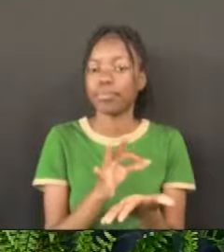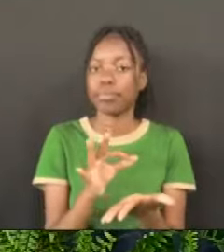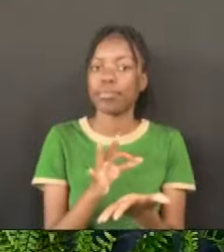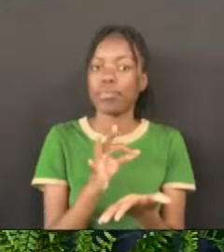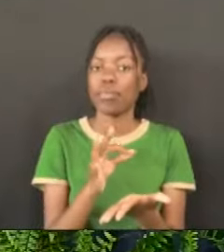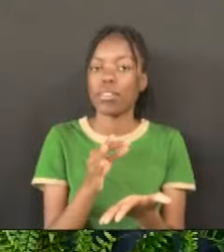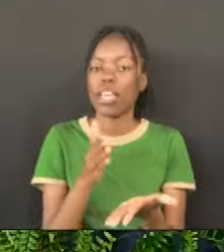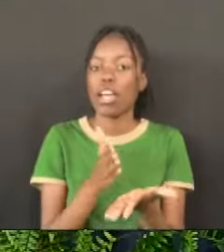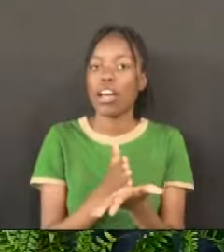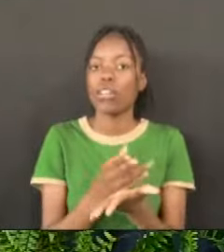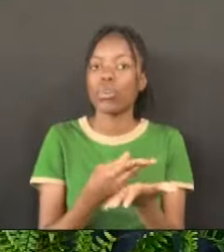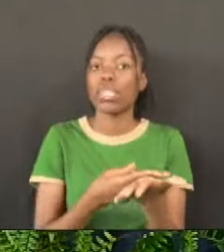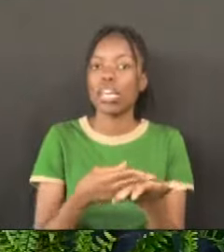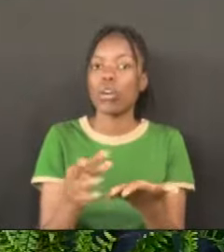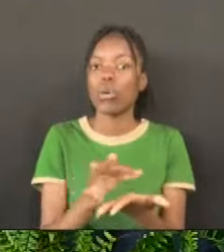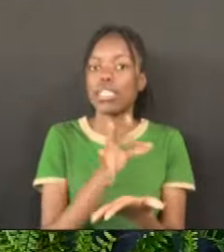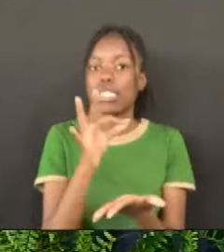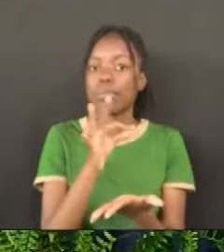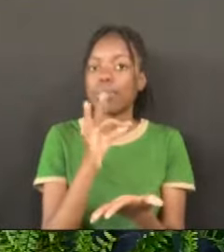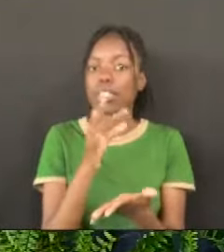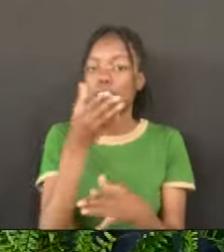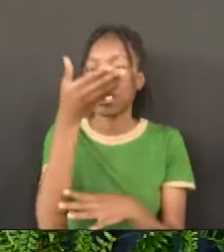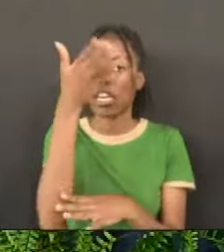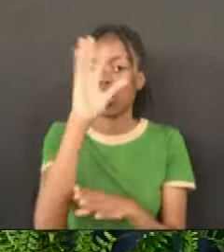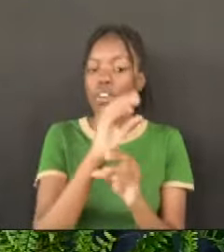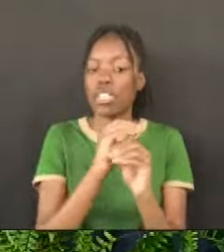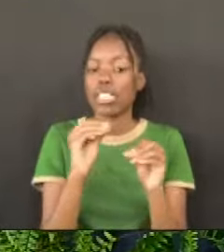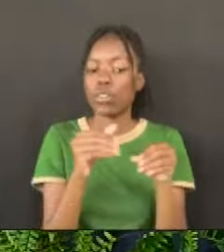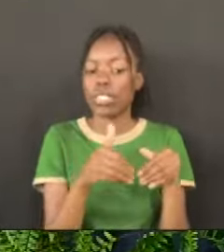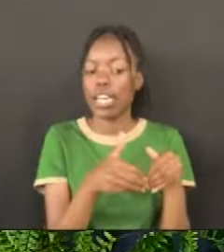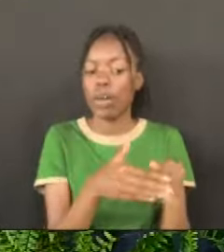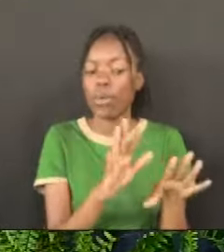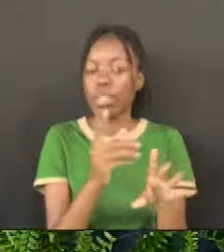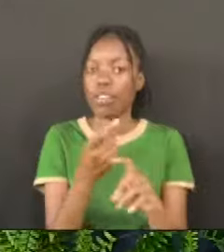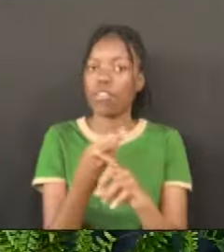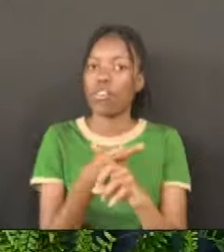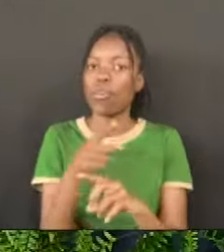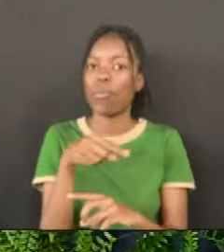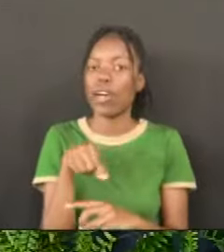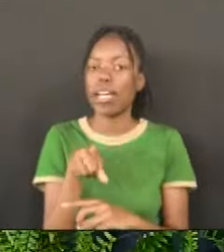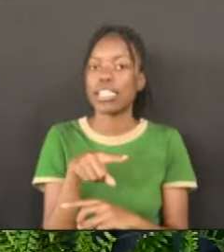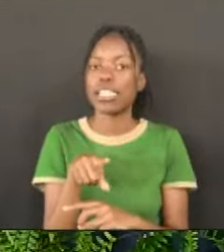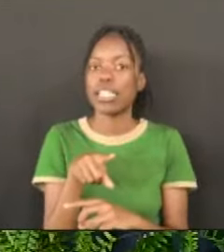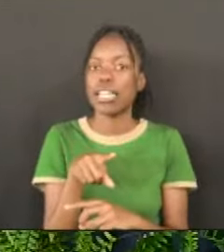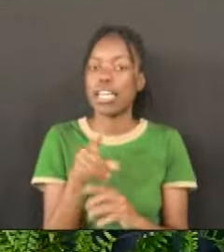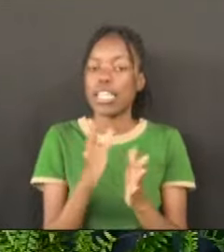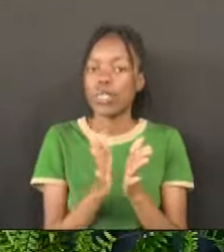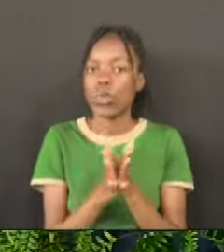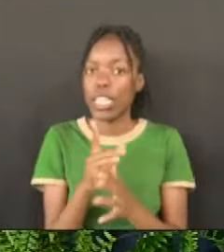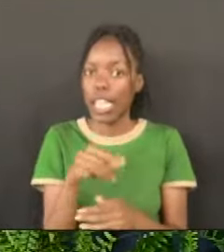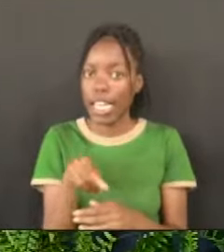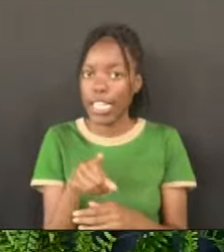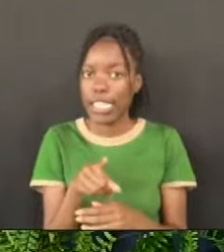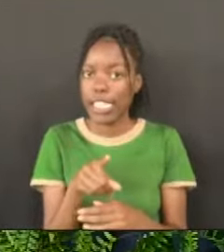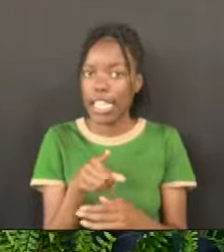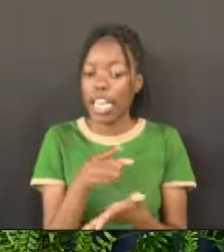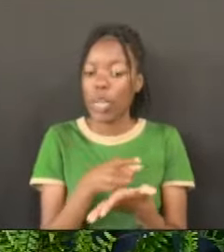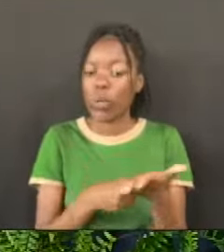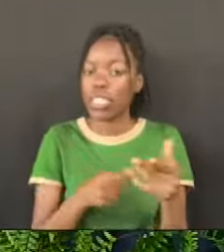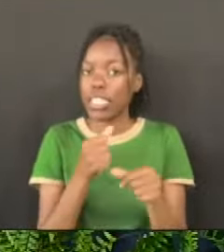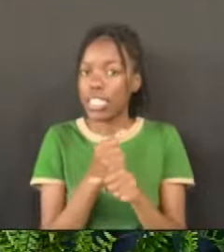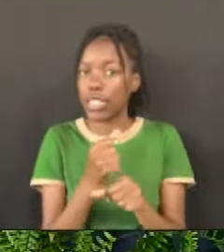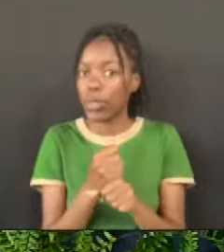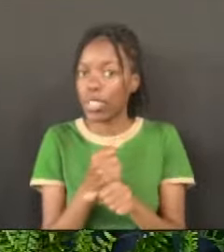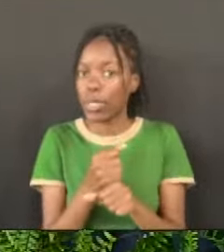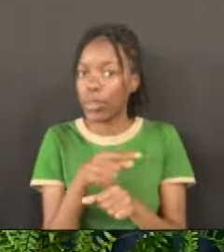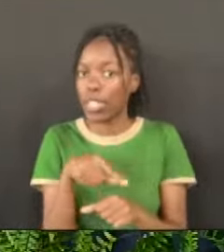Holy Spirit, God is not away from us. He is with us, and what is he doing with us?